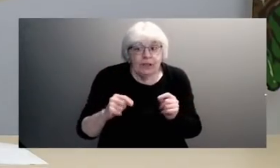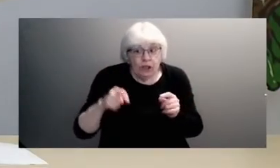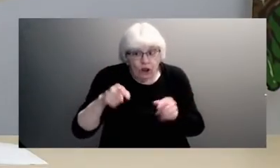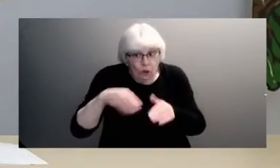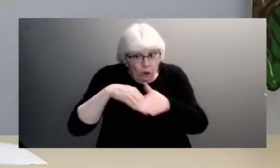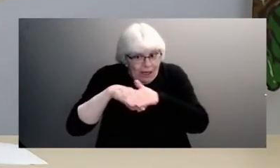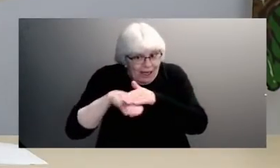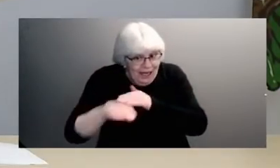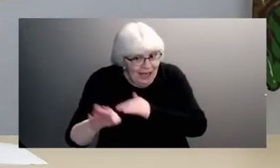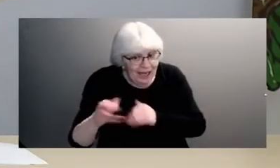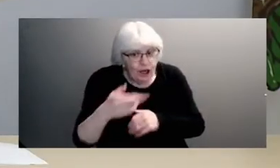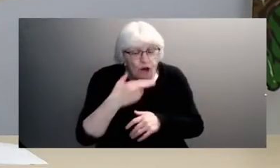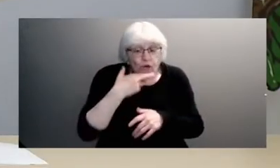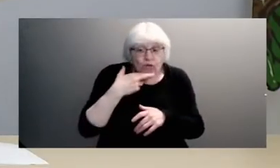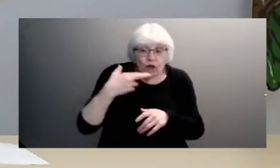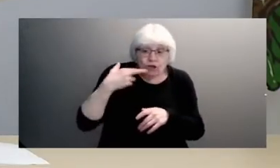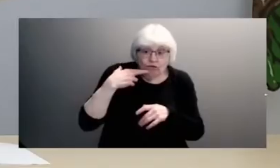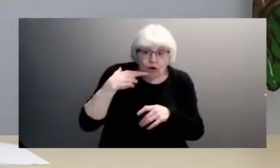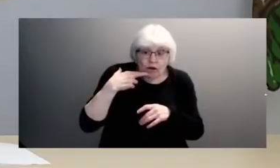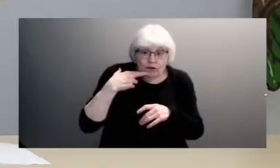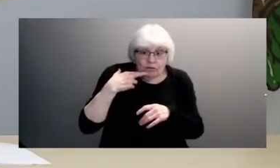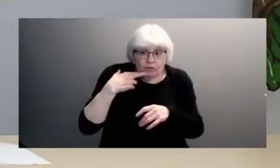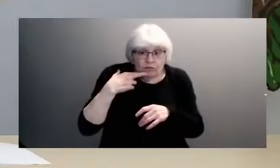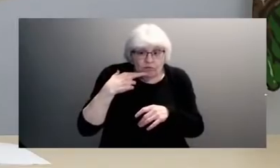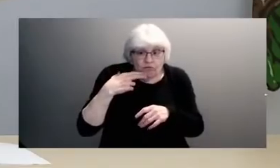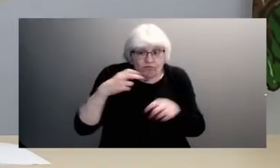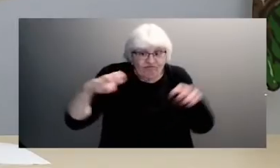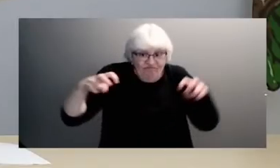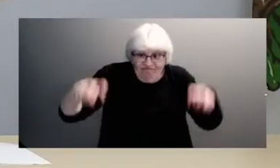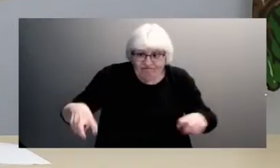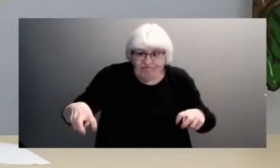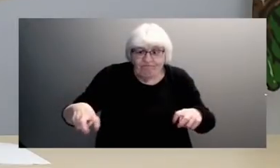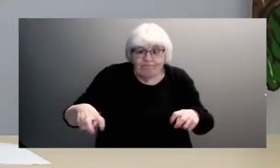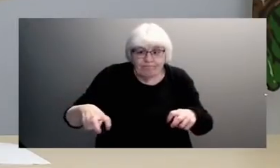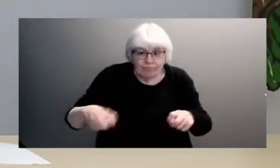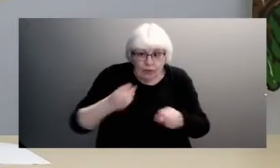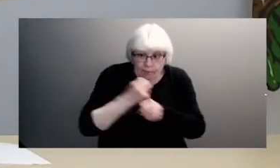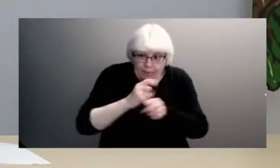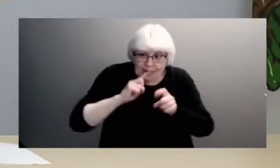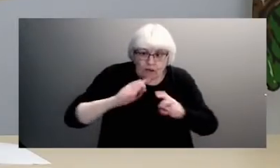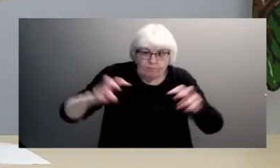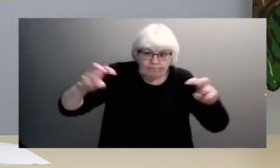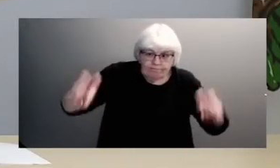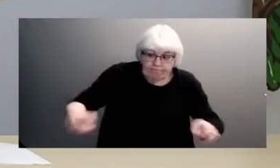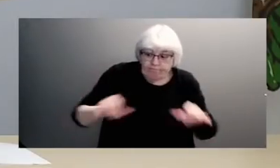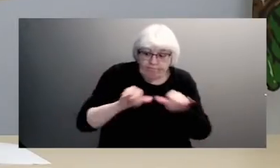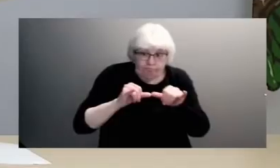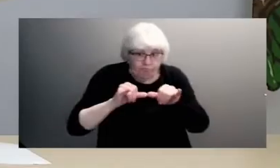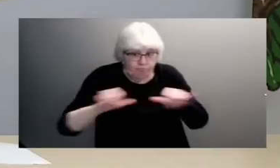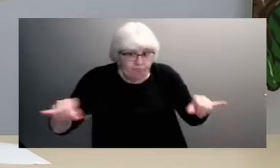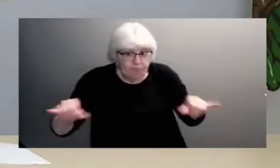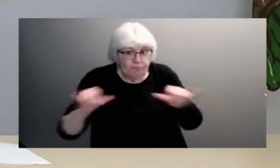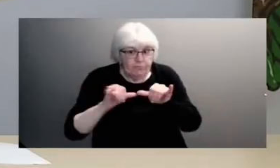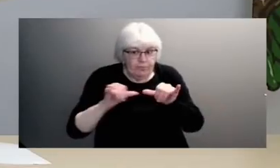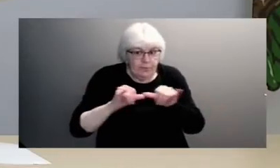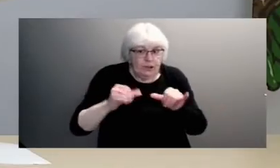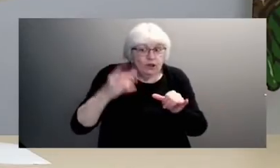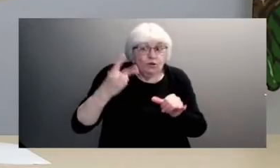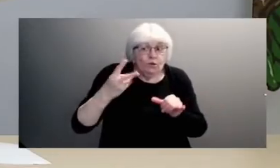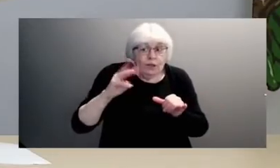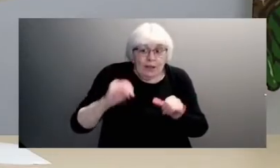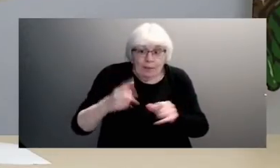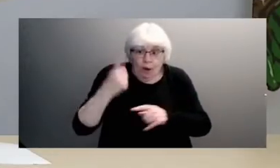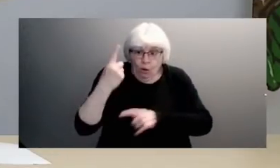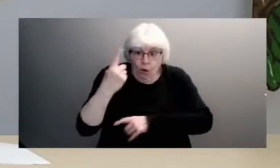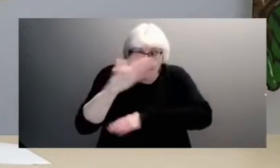outside their household or small social circle. There must be no more than 20 people at a table in a restaurant, and